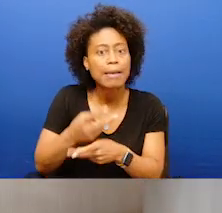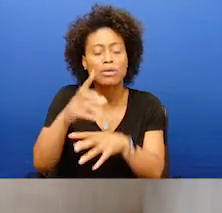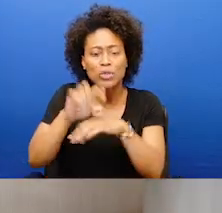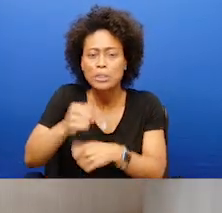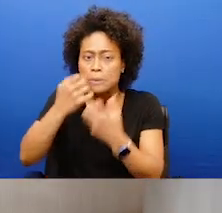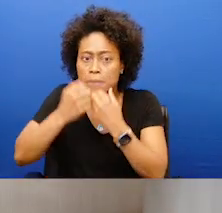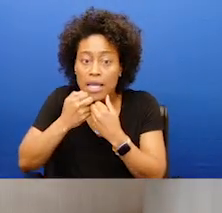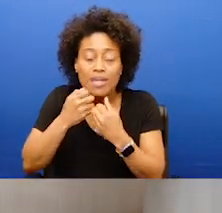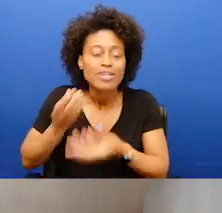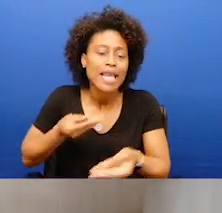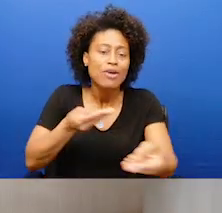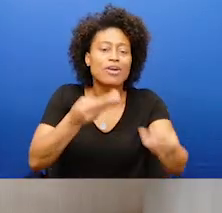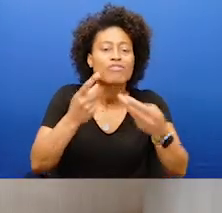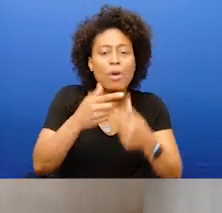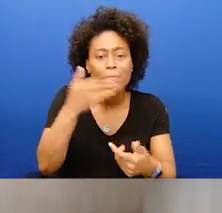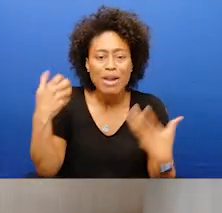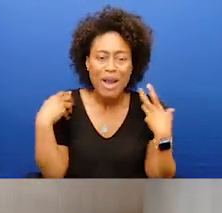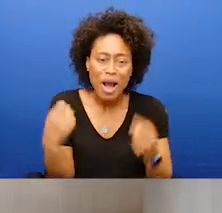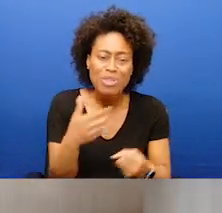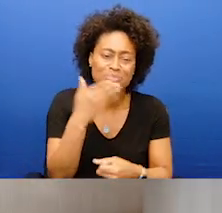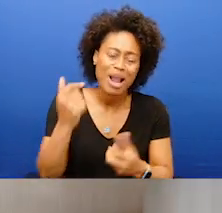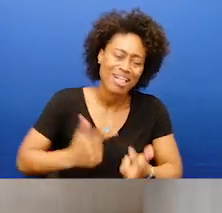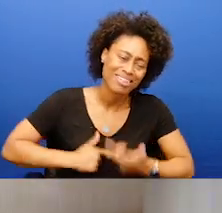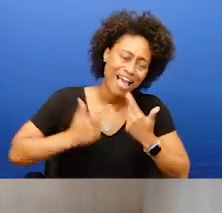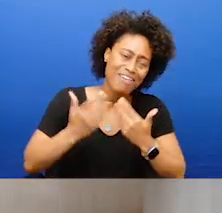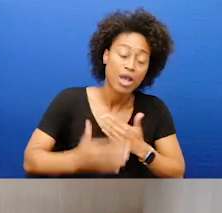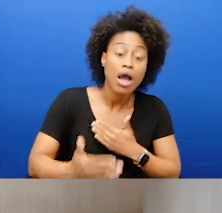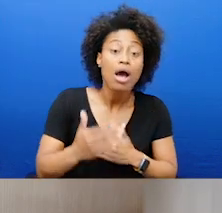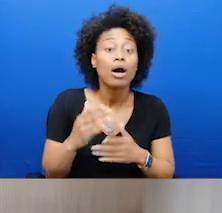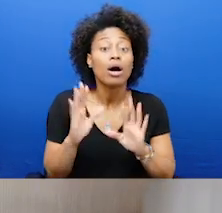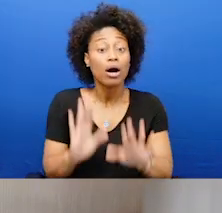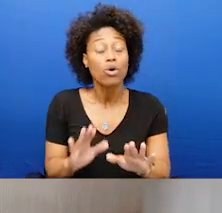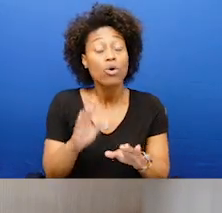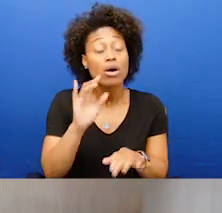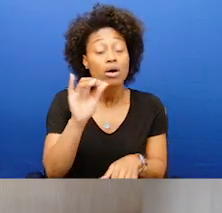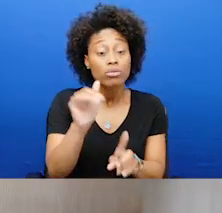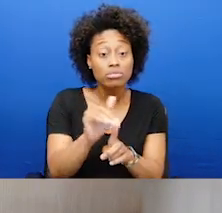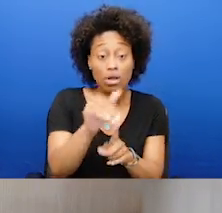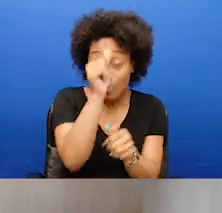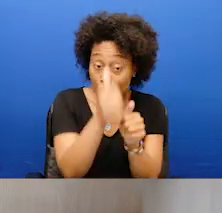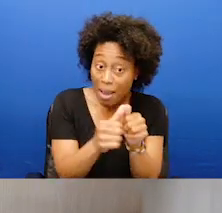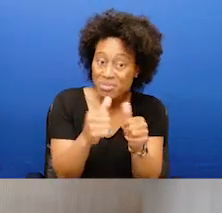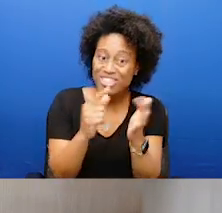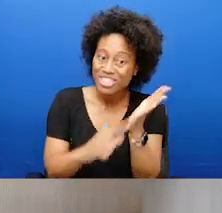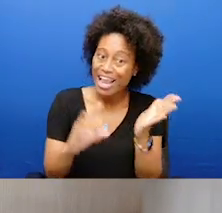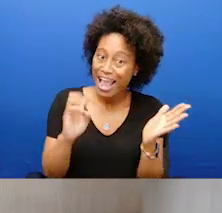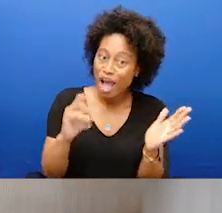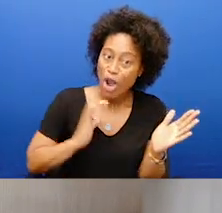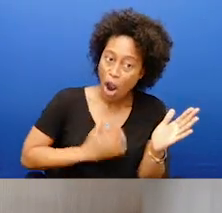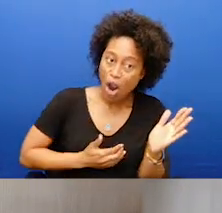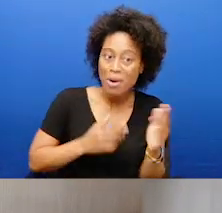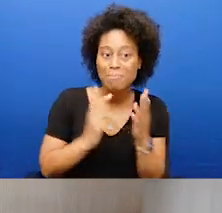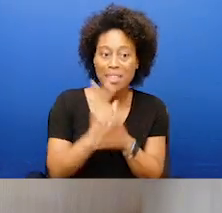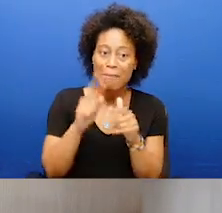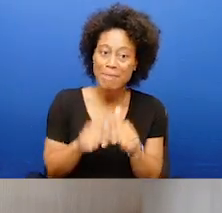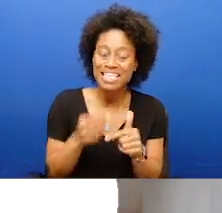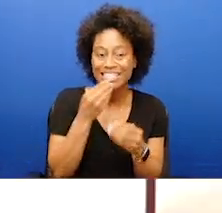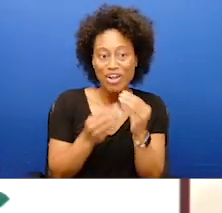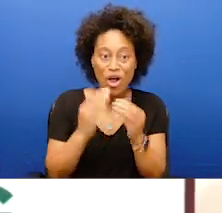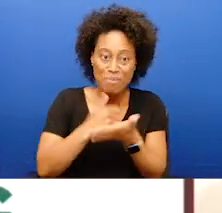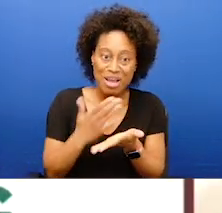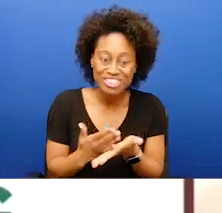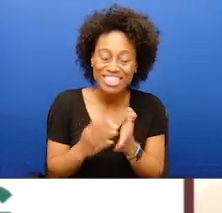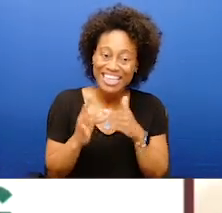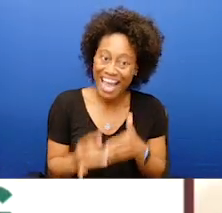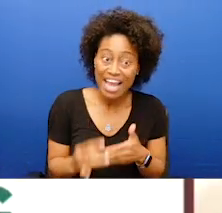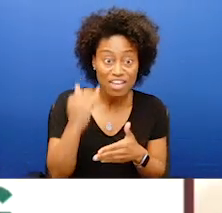plant-based. We carry it forward for better health and a better life. And before I go, I wanted to remind you to check out our plant-based eating